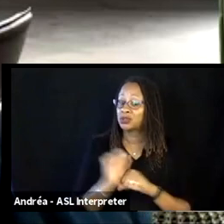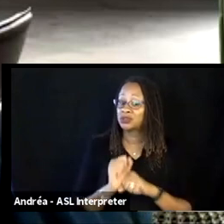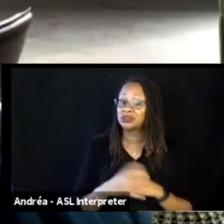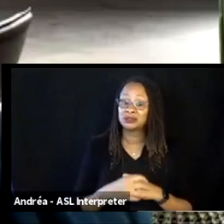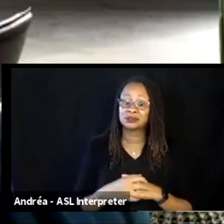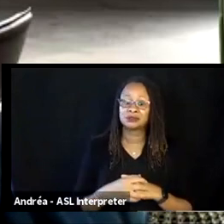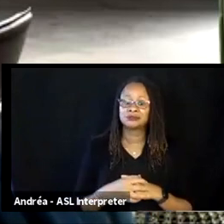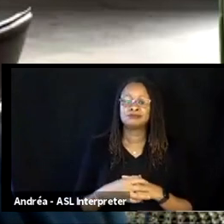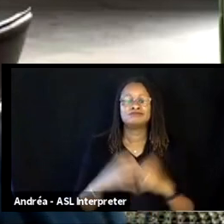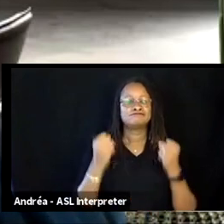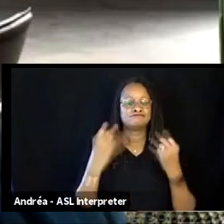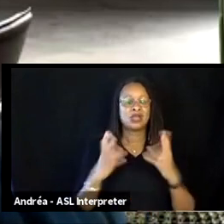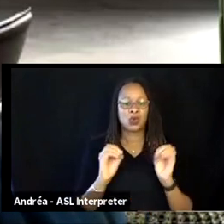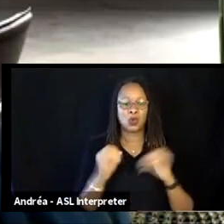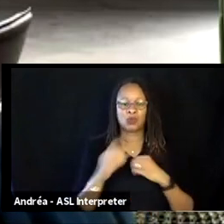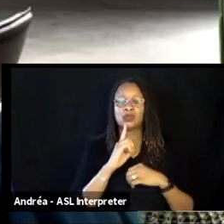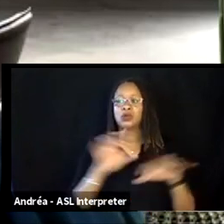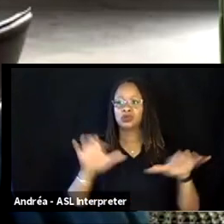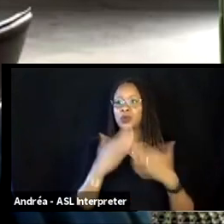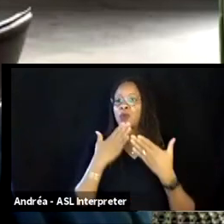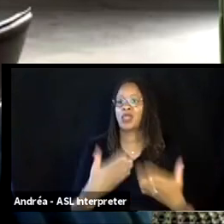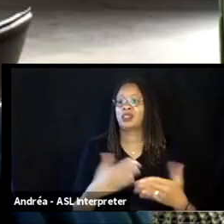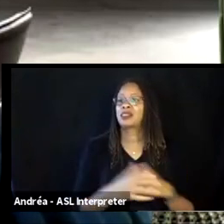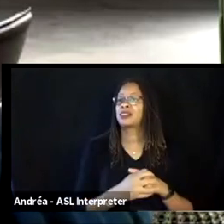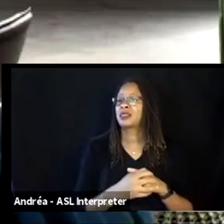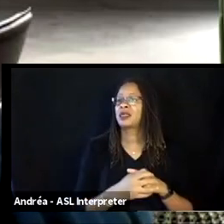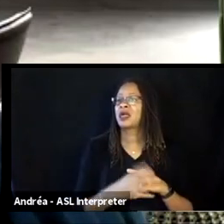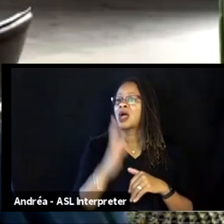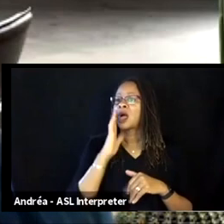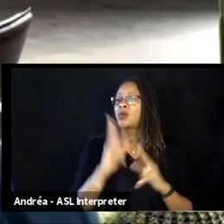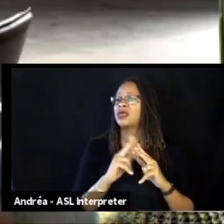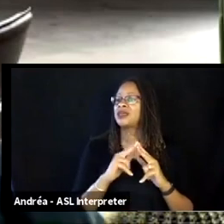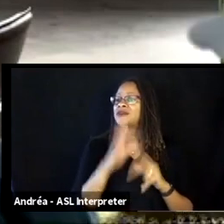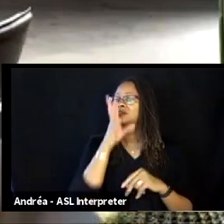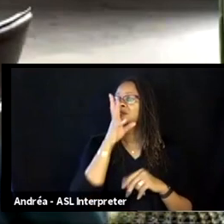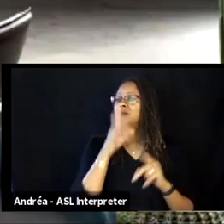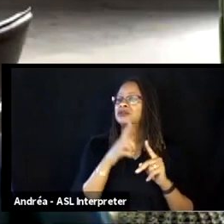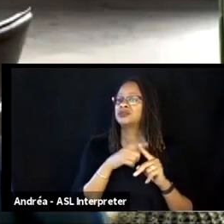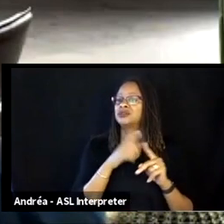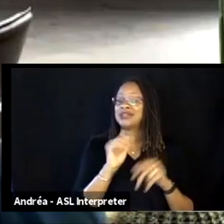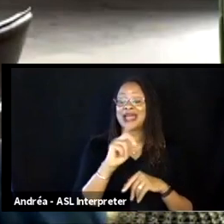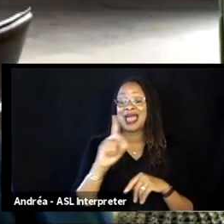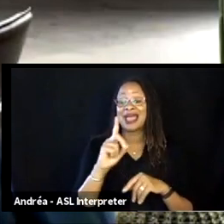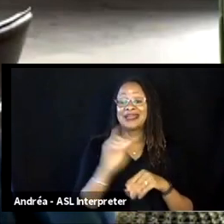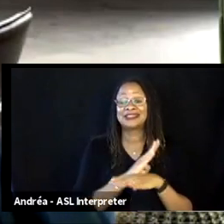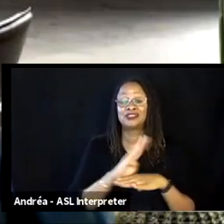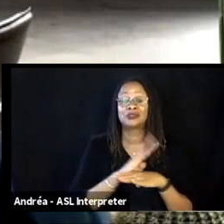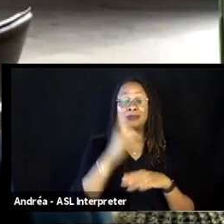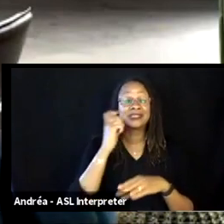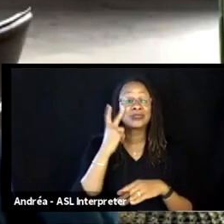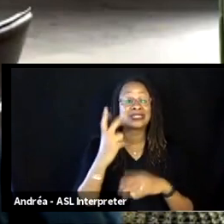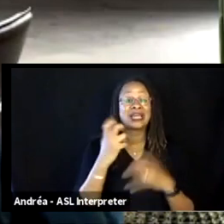there are a lot of organizations that are doing well, and I will even talk to the ad industry because we're seeing a lot of changes.